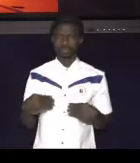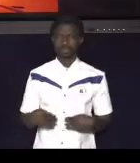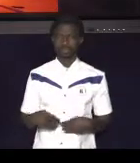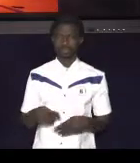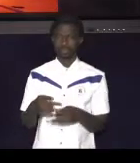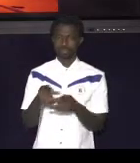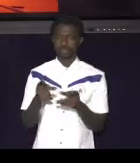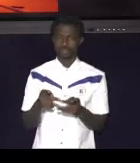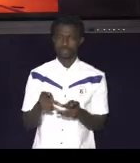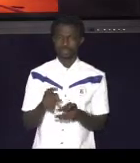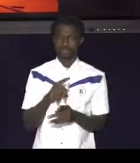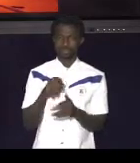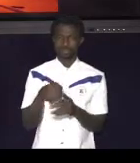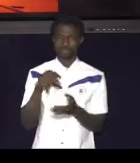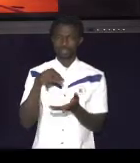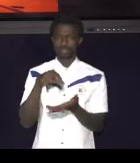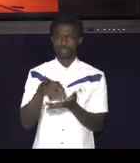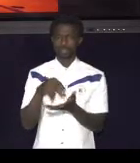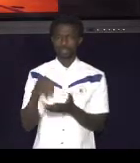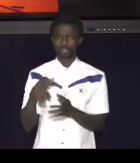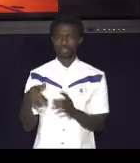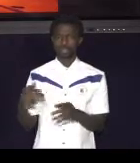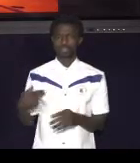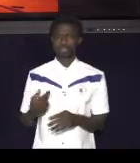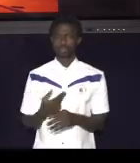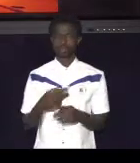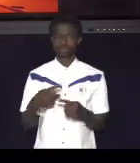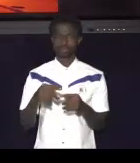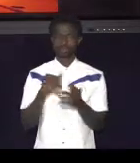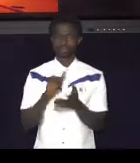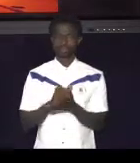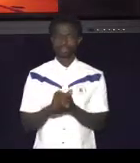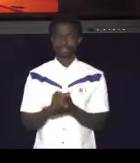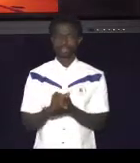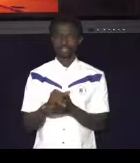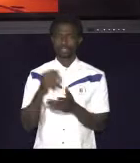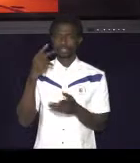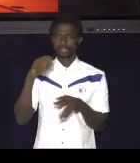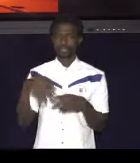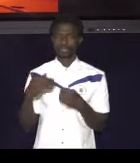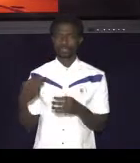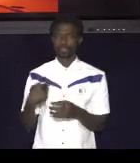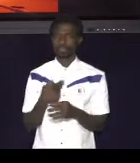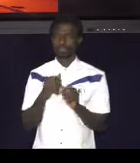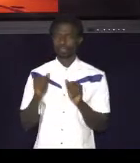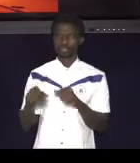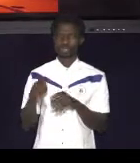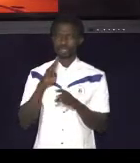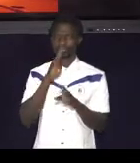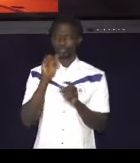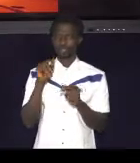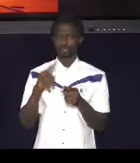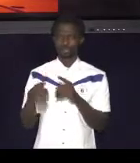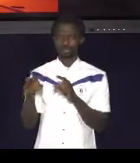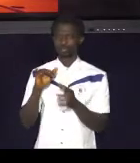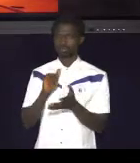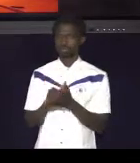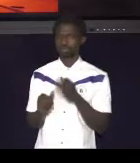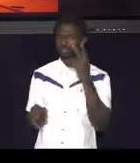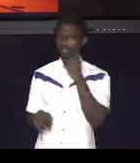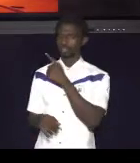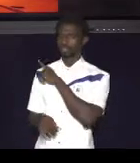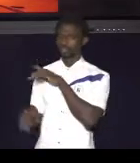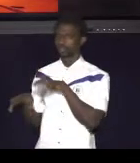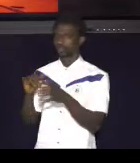position while standing. Let's even try that. Let's see how many of us will be able to do that